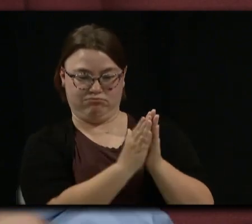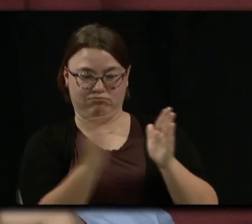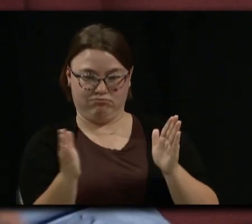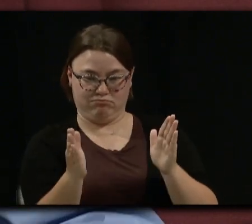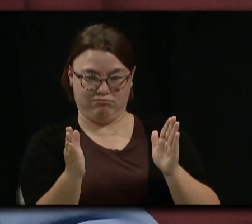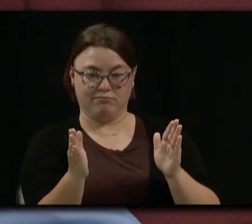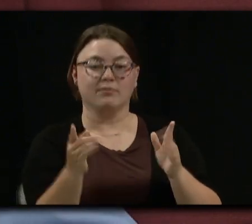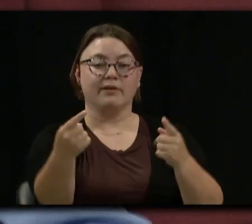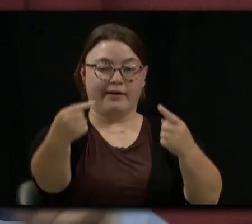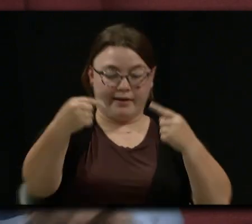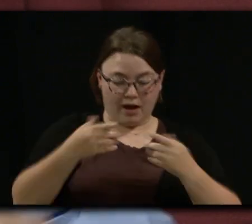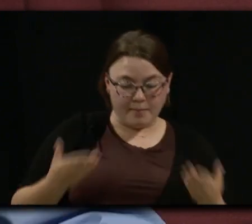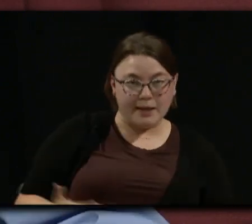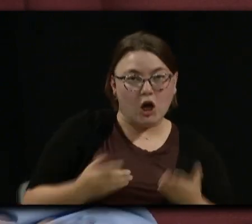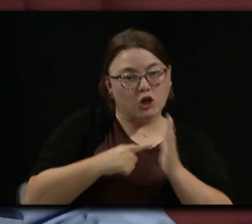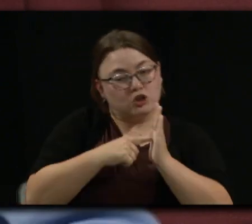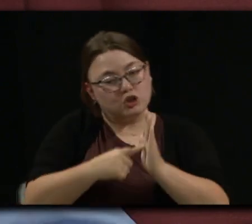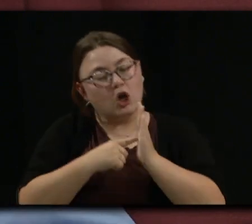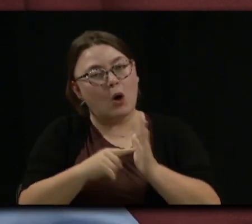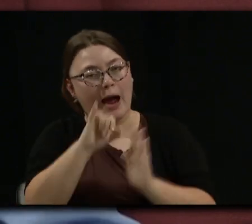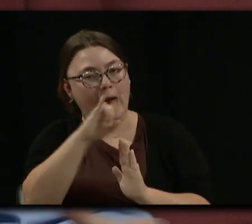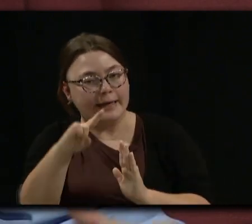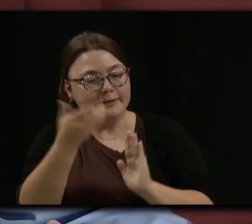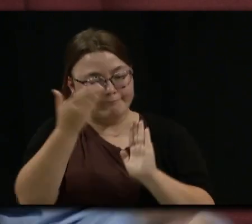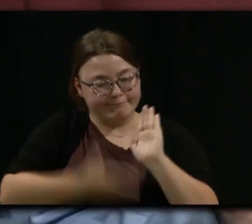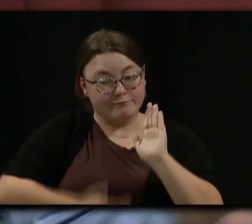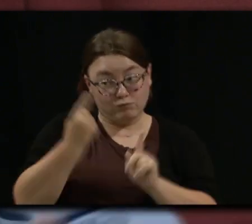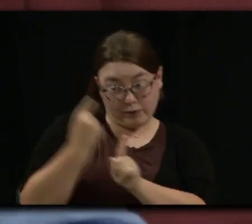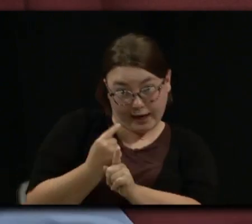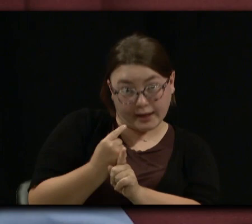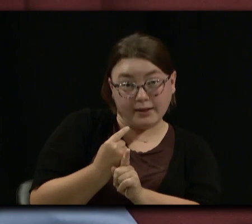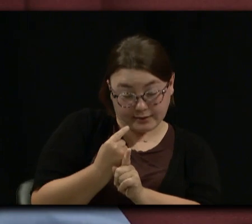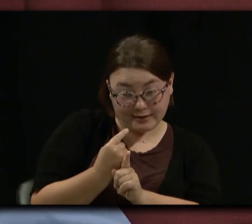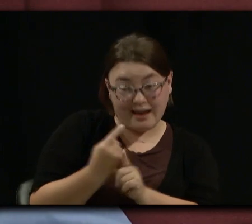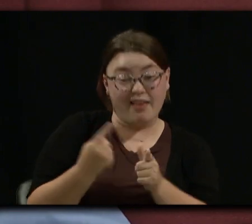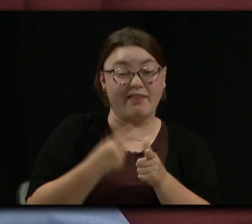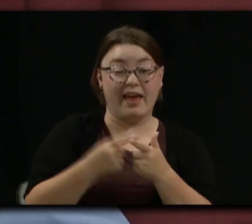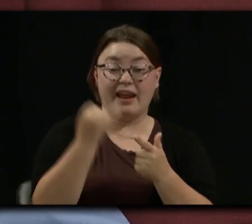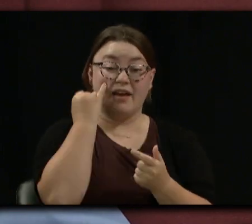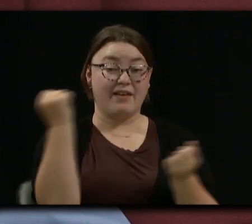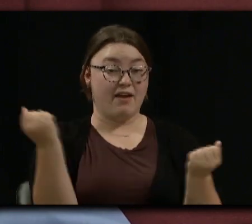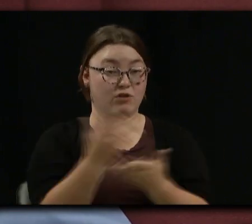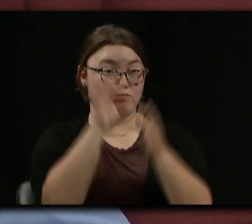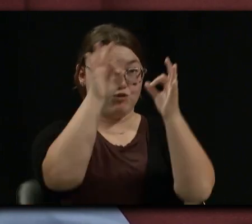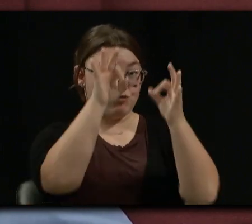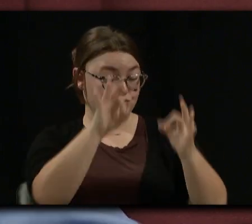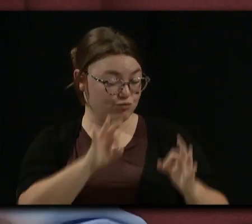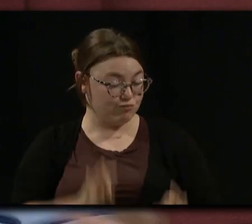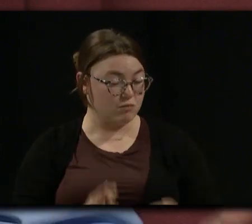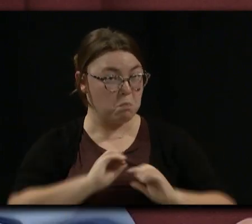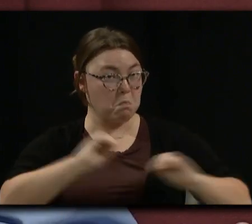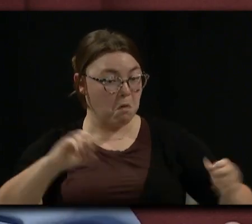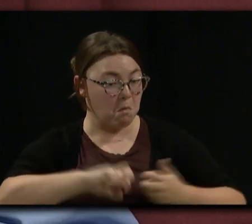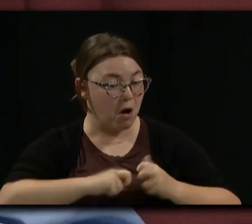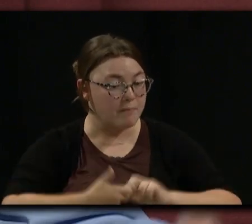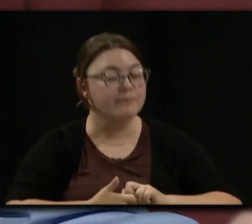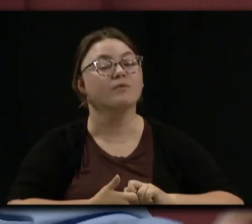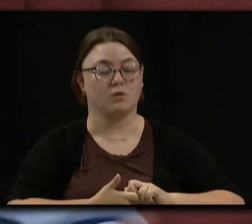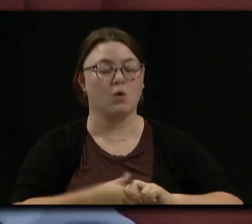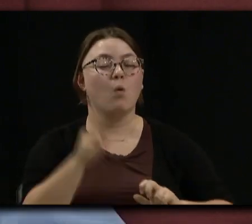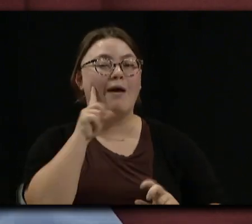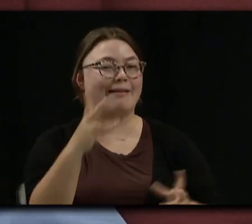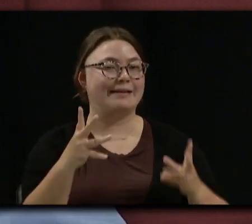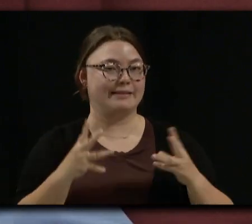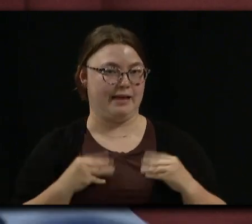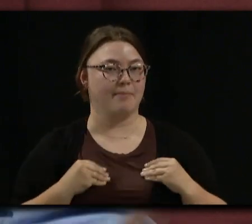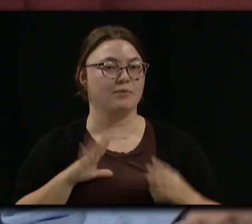that's valid, that it's you, and then that ballot, as long as everything else is good, will be accepted